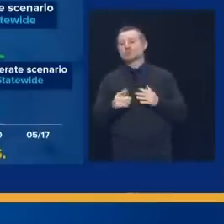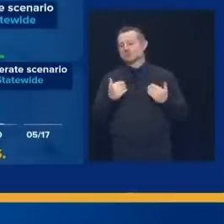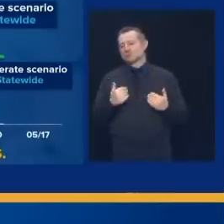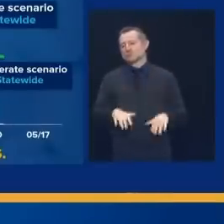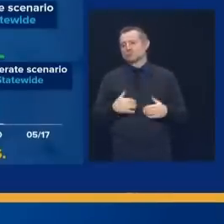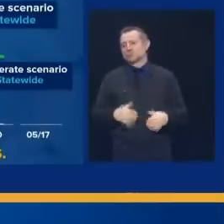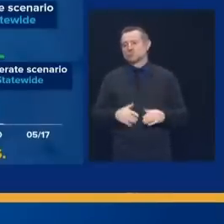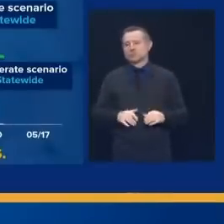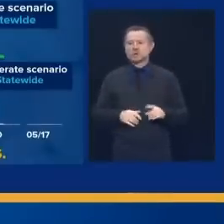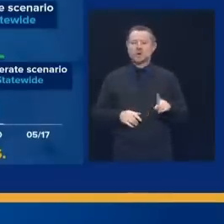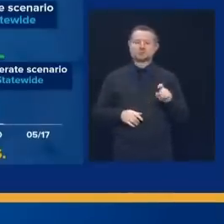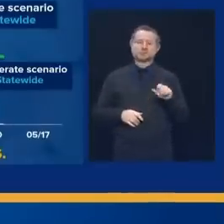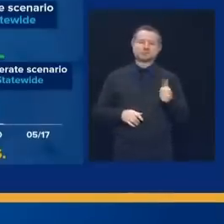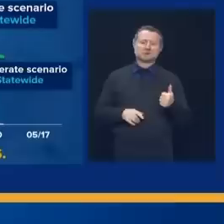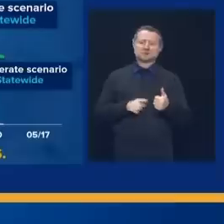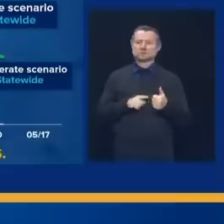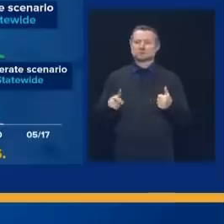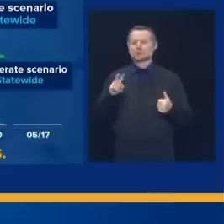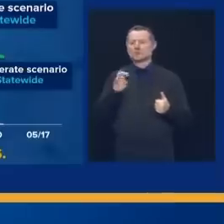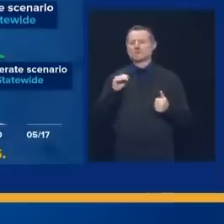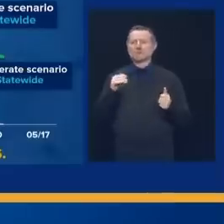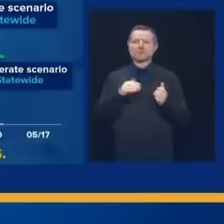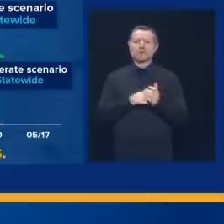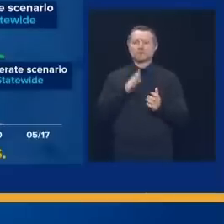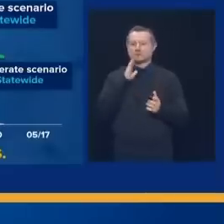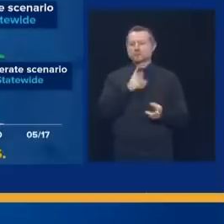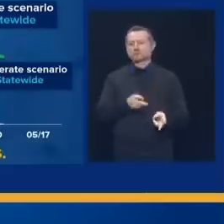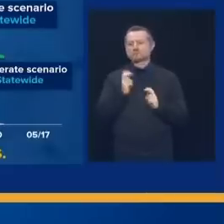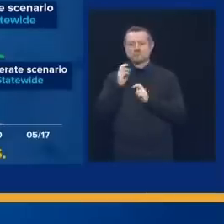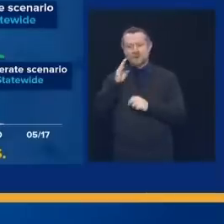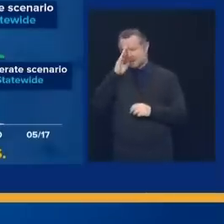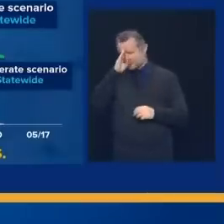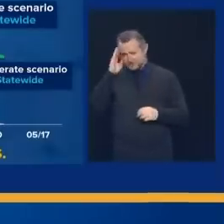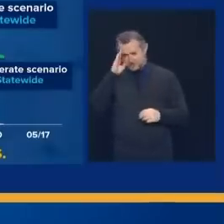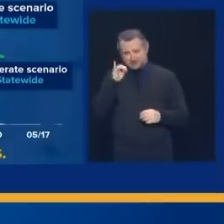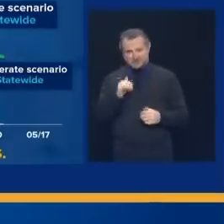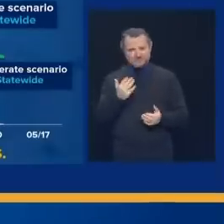110 and 140,000 people were going to be hospitalized. That was a fact.